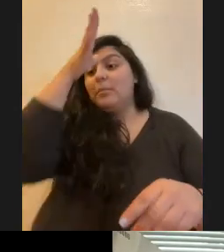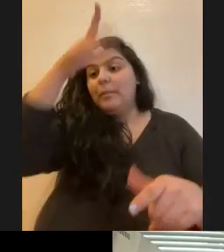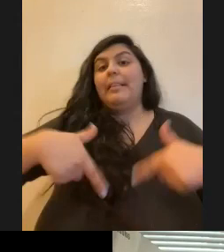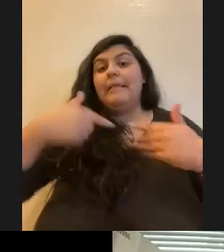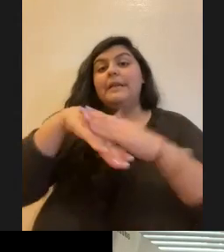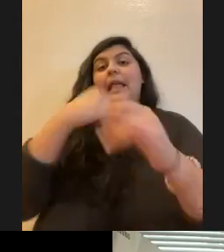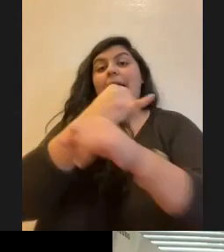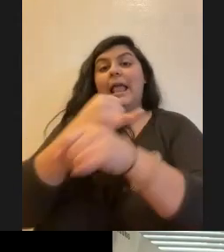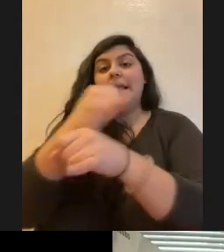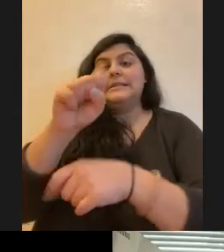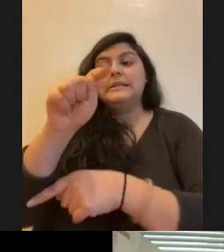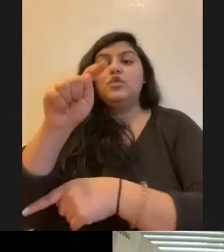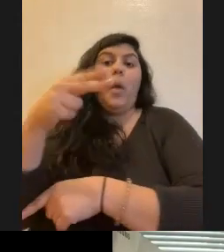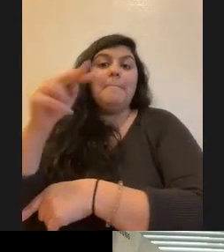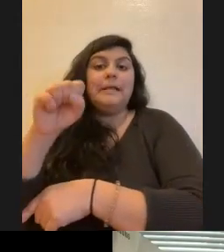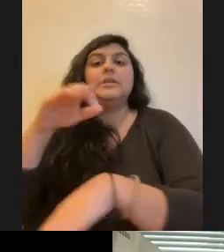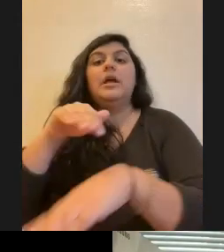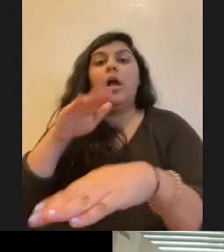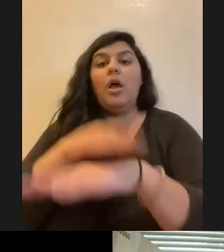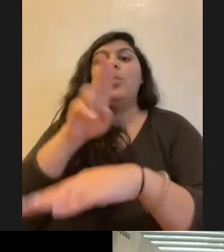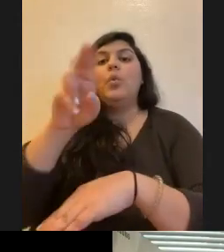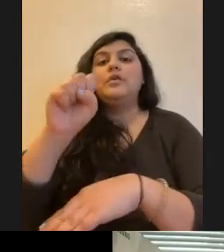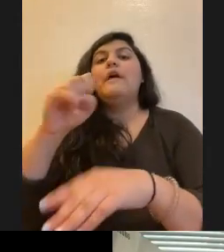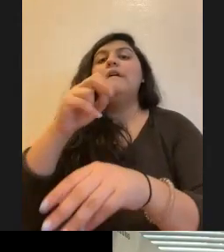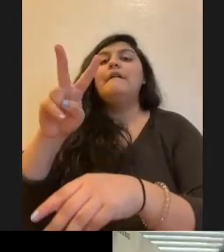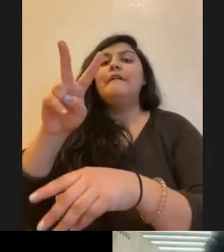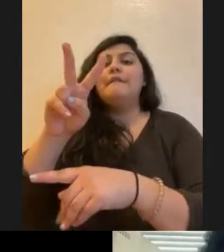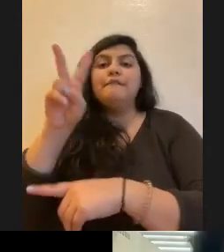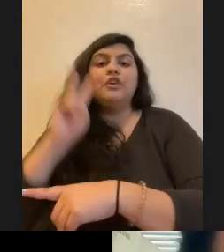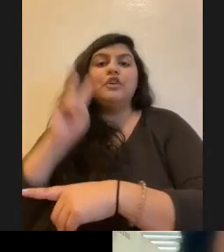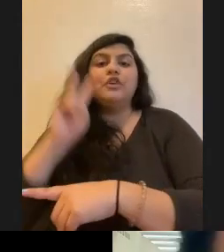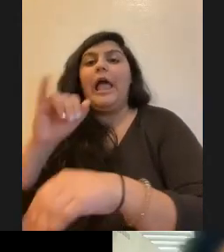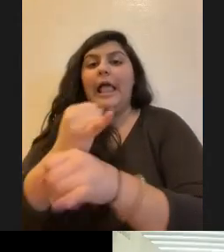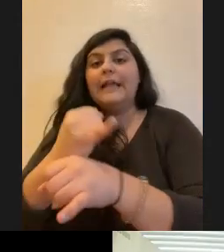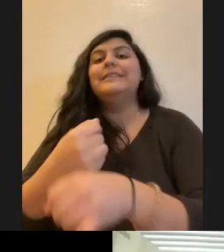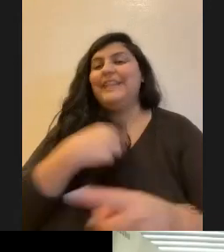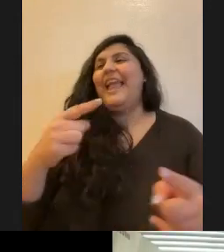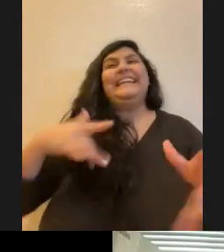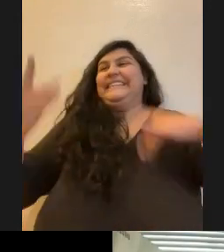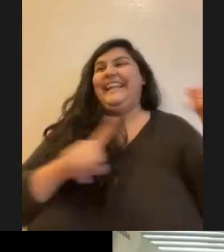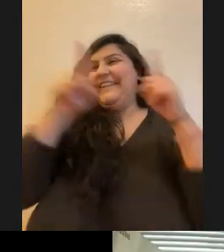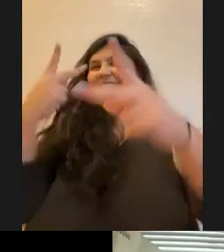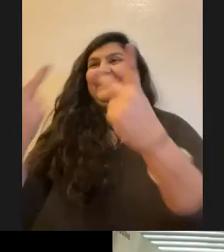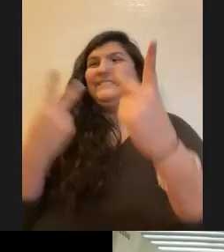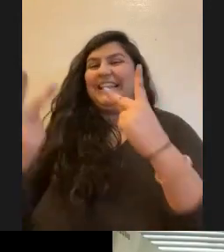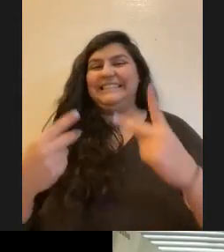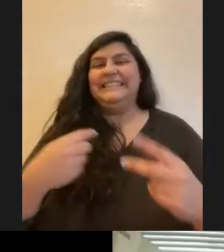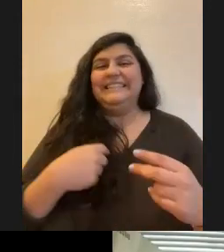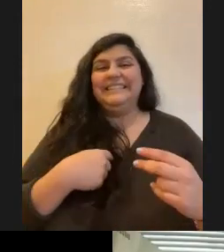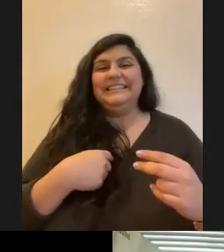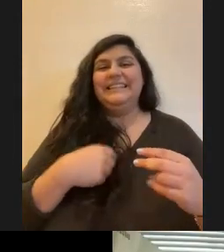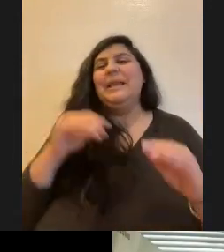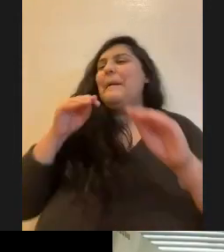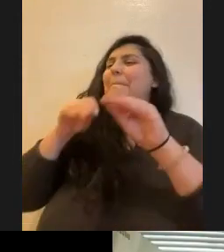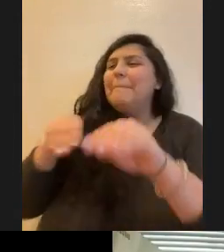US Virgin Islands. And so when we go to visit them, I'd always be like, oh, I want to go to the beach. I want to do something exciting, you know, and like the love of the beach, the